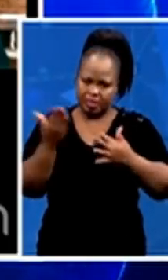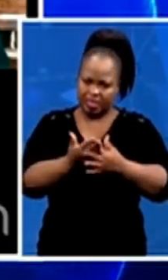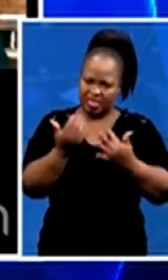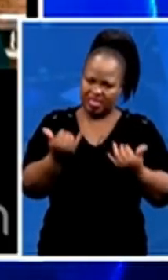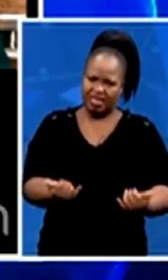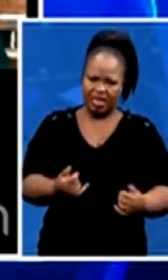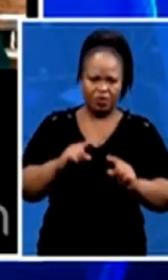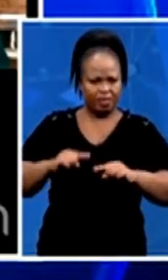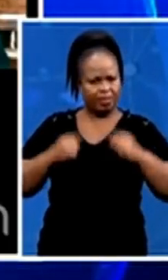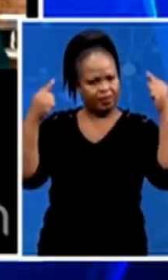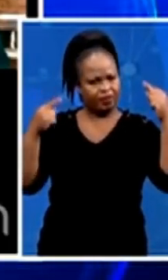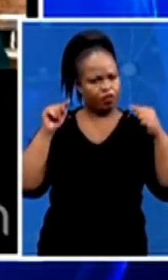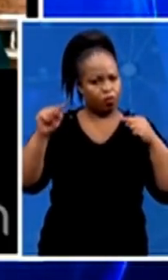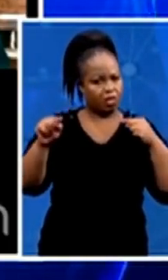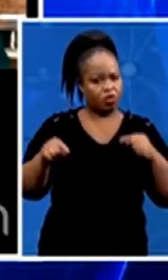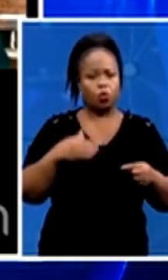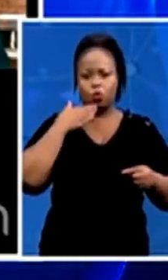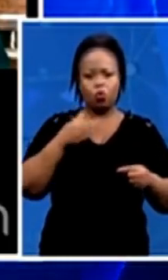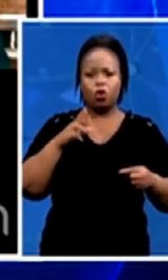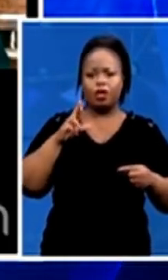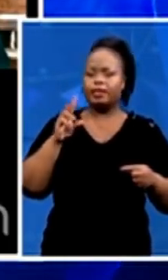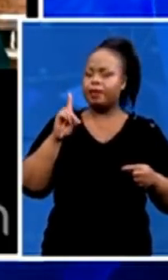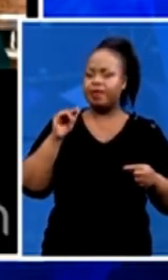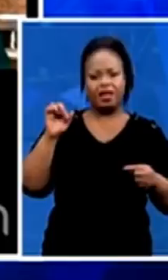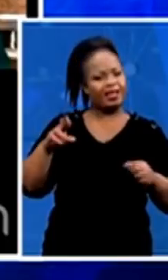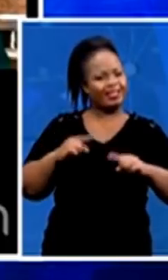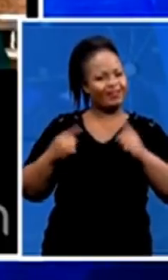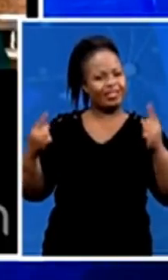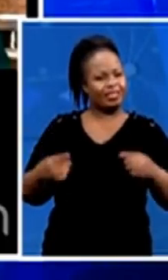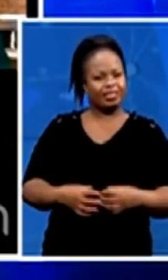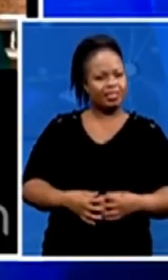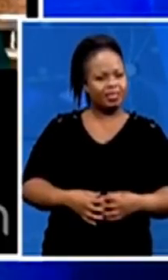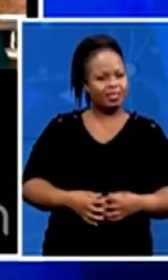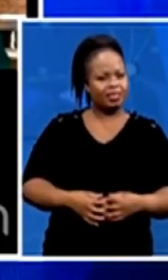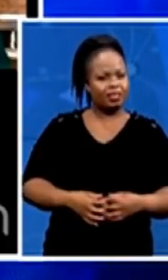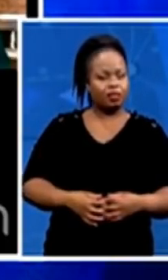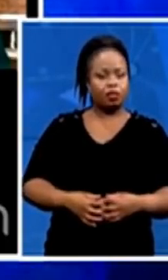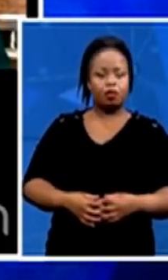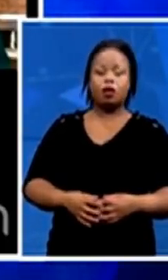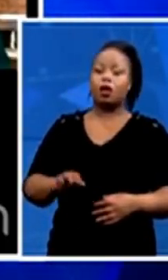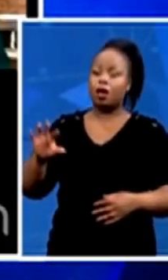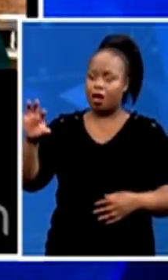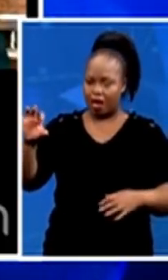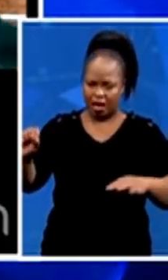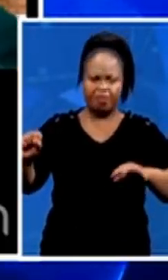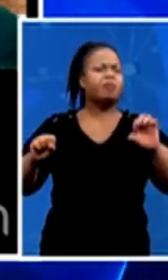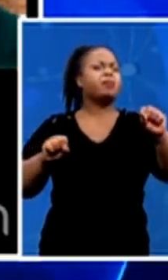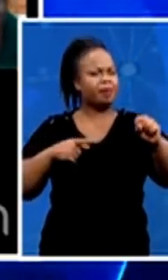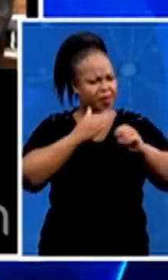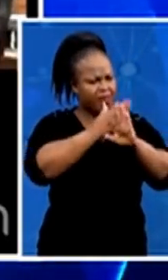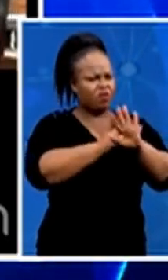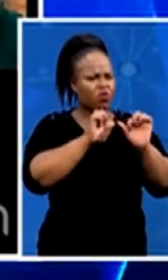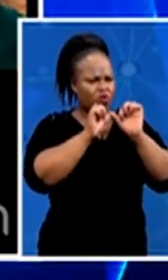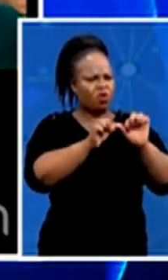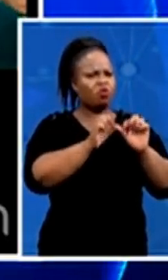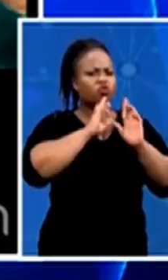Mr. Reino de Beer. And Mr. Mpofu, before you answer, can I ask you to look at paragraphs 43 and following of